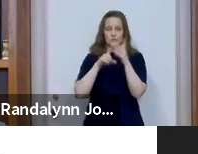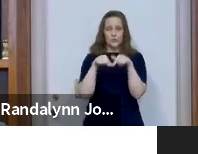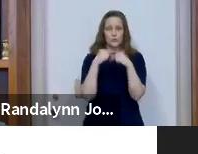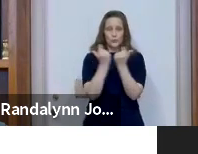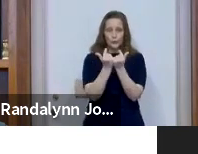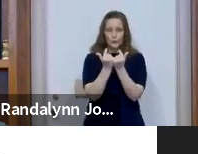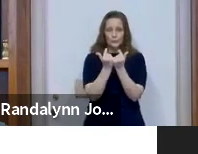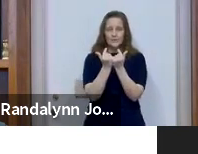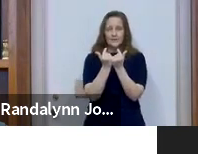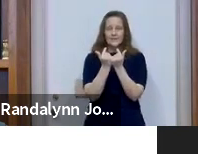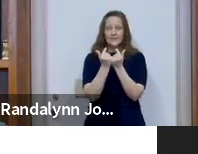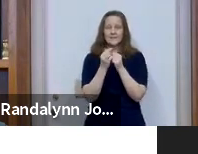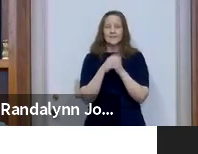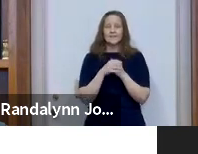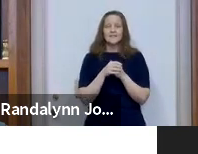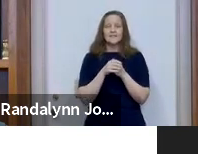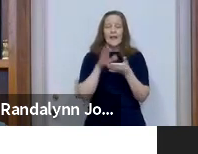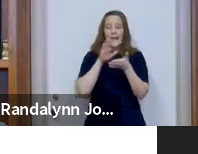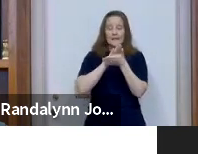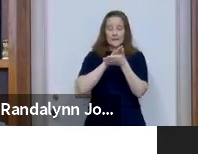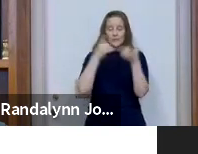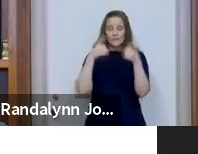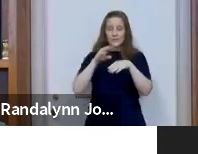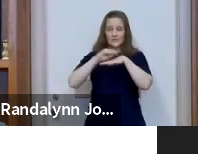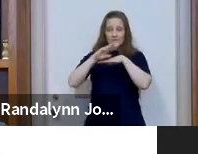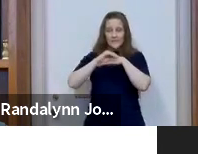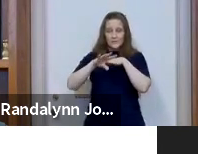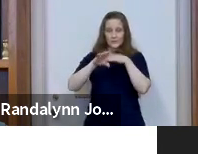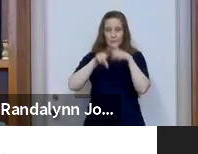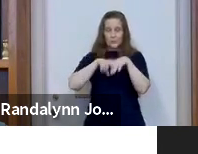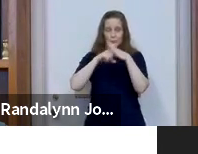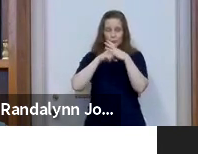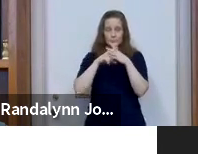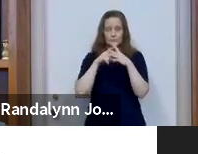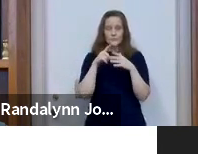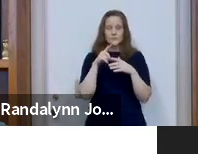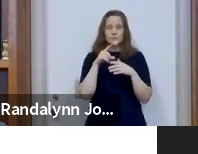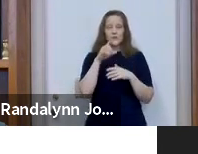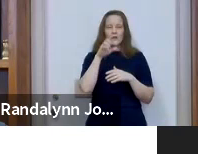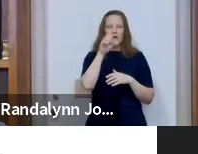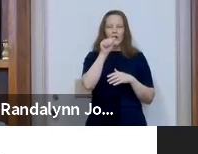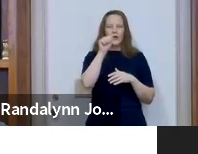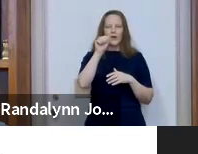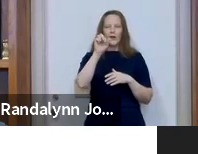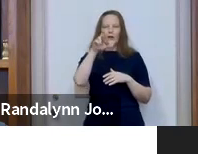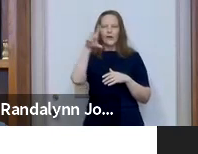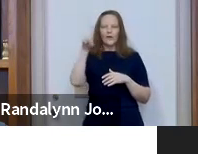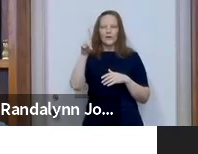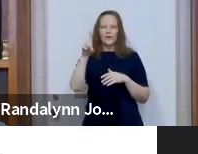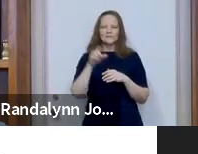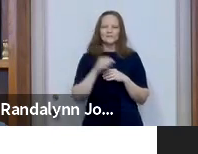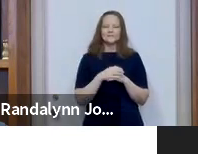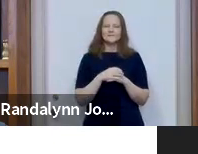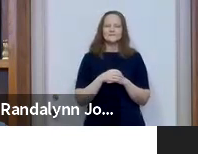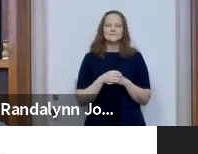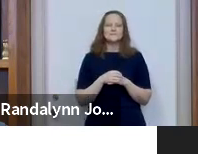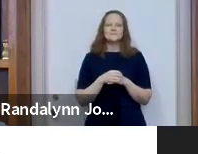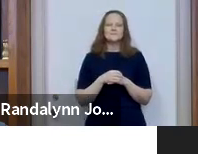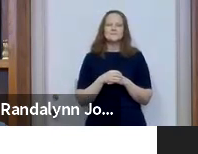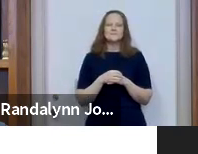led, by the way, the acronym Academic Affairs Advisory Restart Group spells ARG, something that many of us have felt at different times during